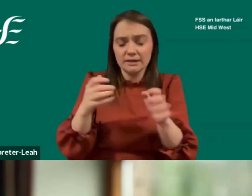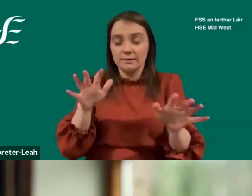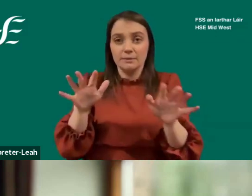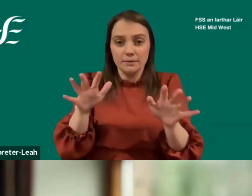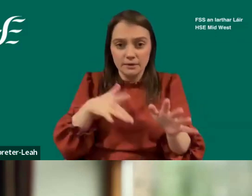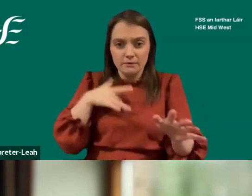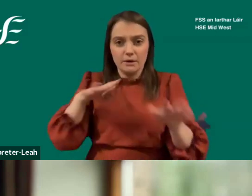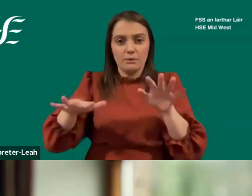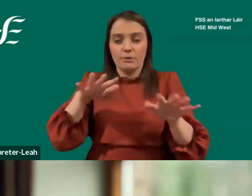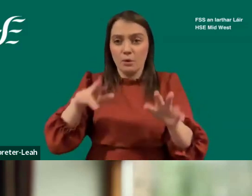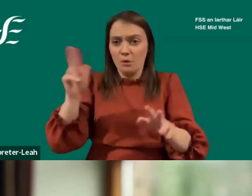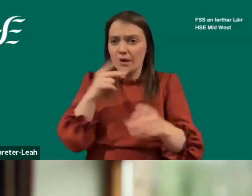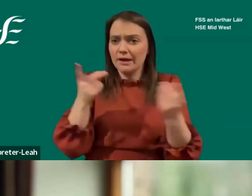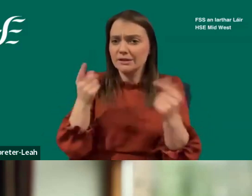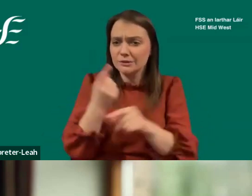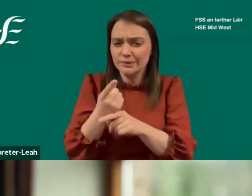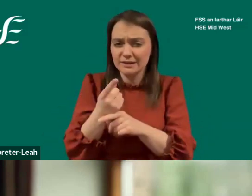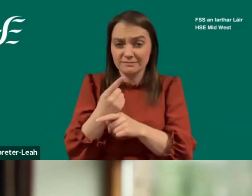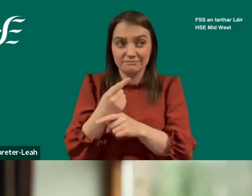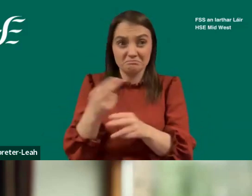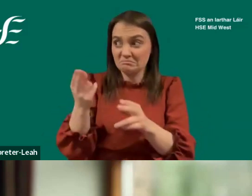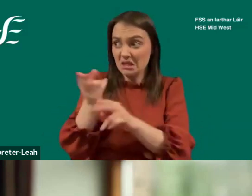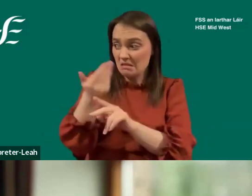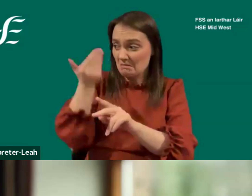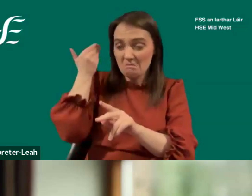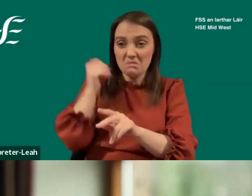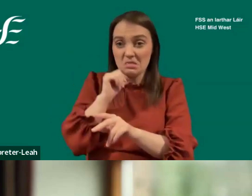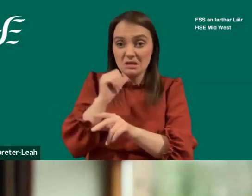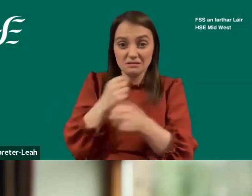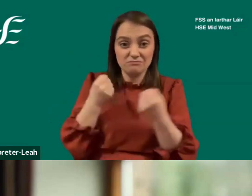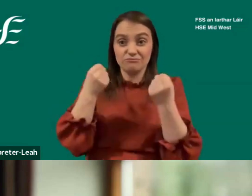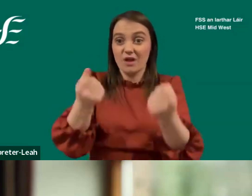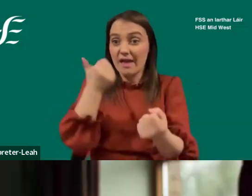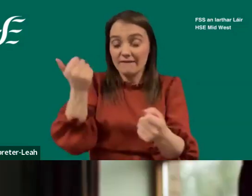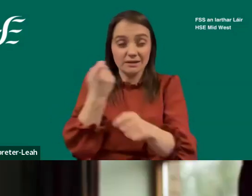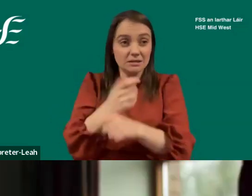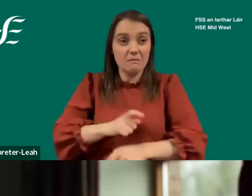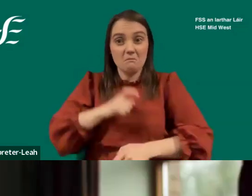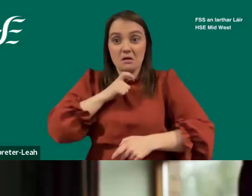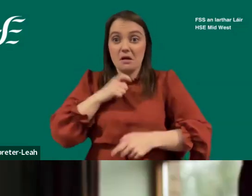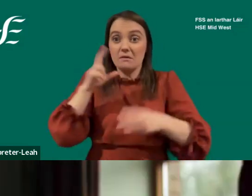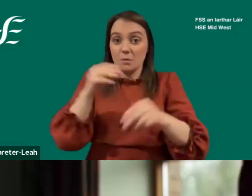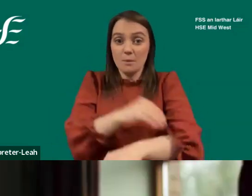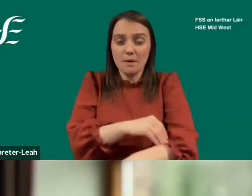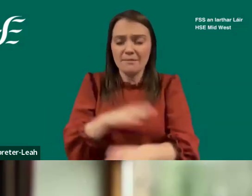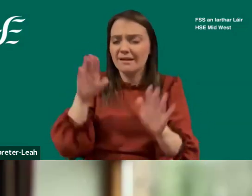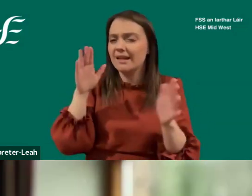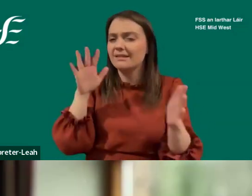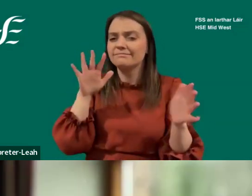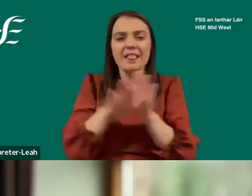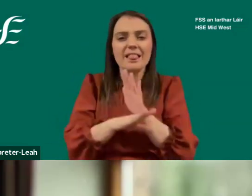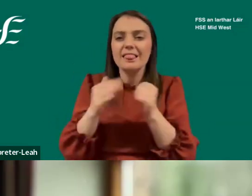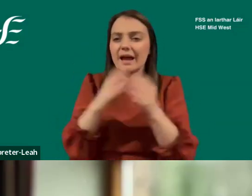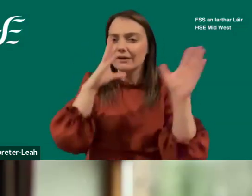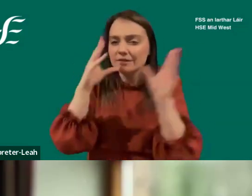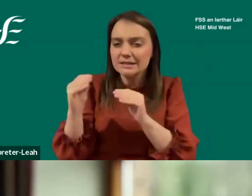God, I can't really do this, which never featured in my life. I would drive and, very confident, and lack of sleep, and I suppose I wasn't